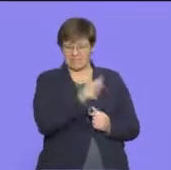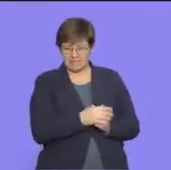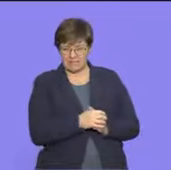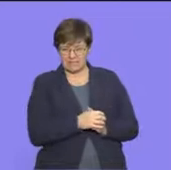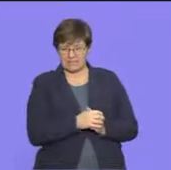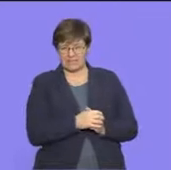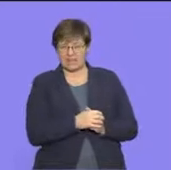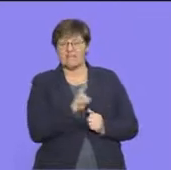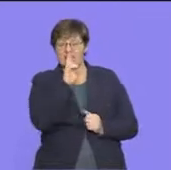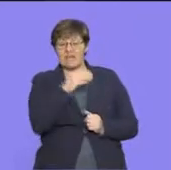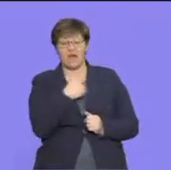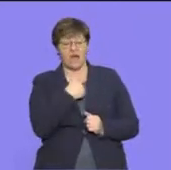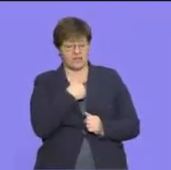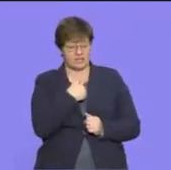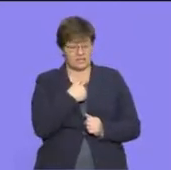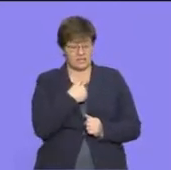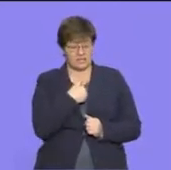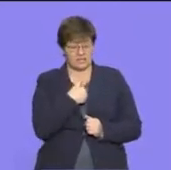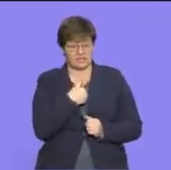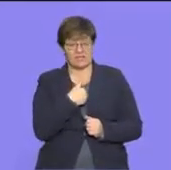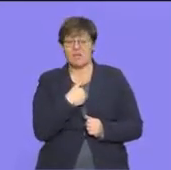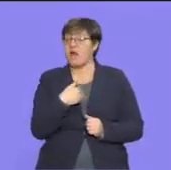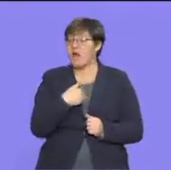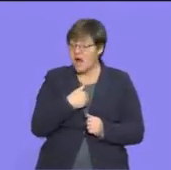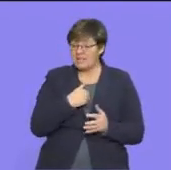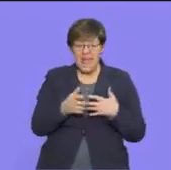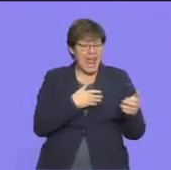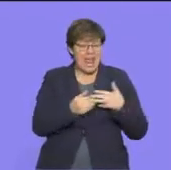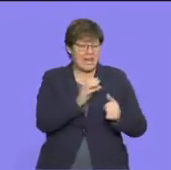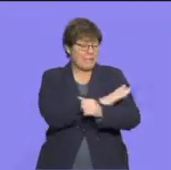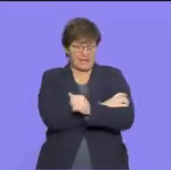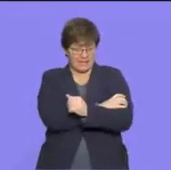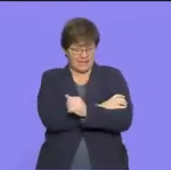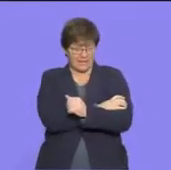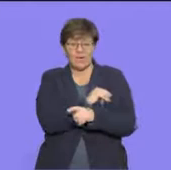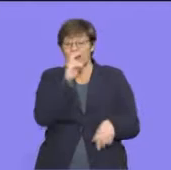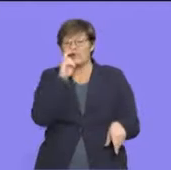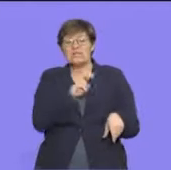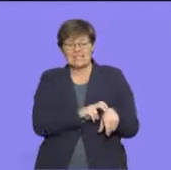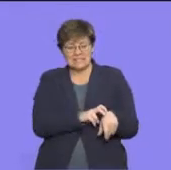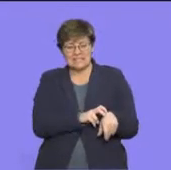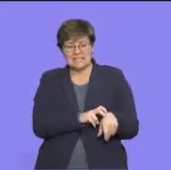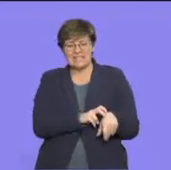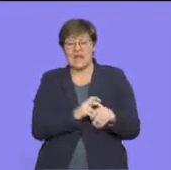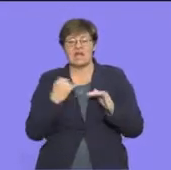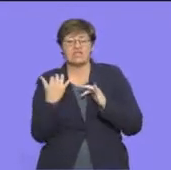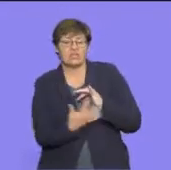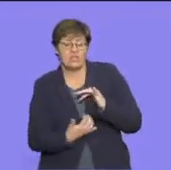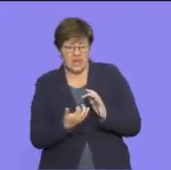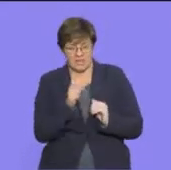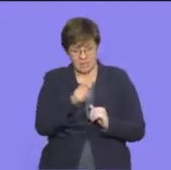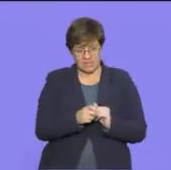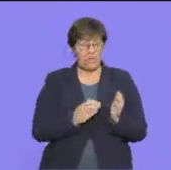at the heart, right, any kind of muscle needs to be stimulated by a